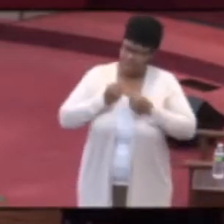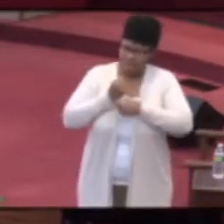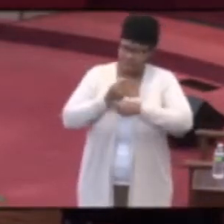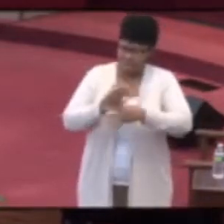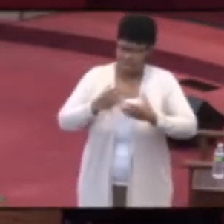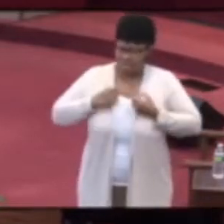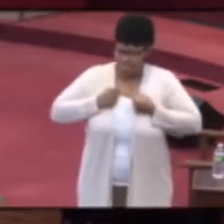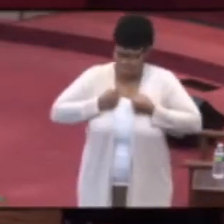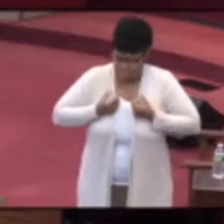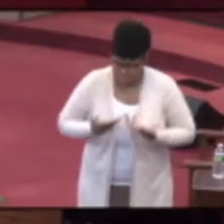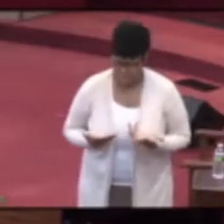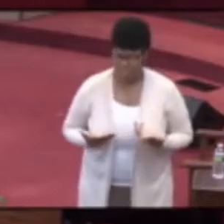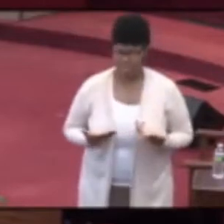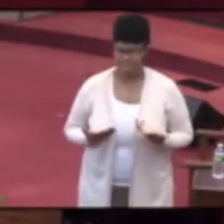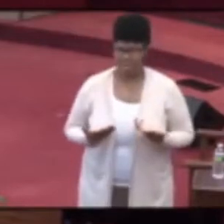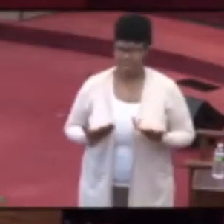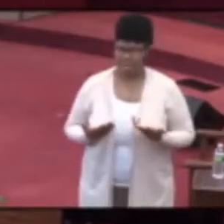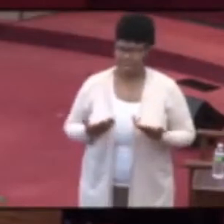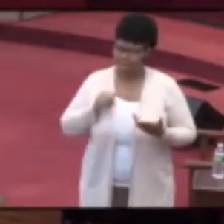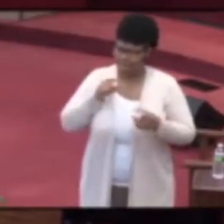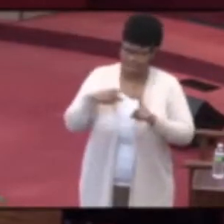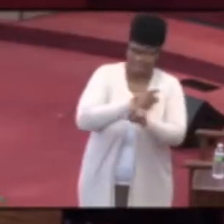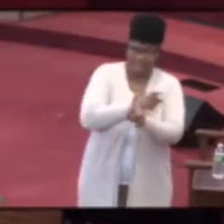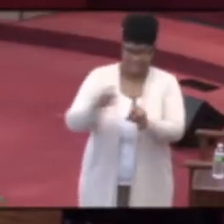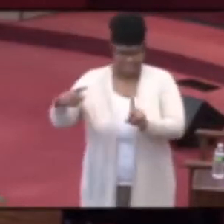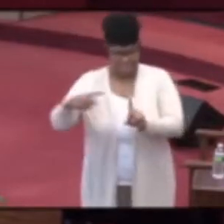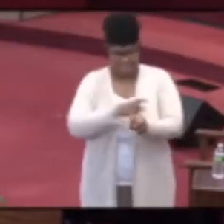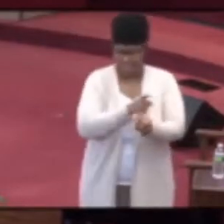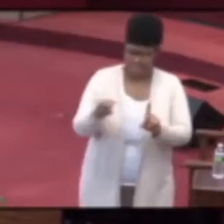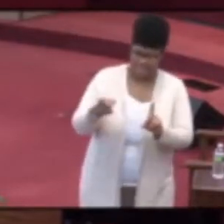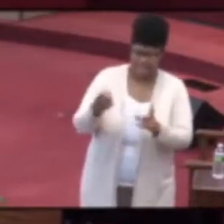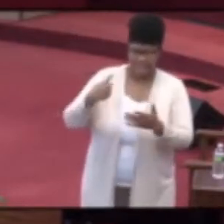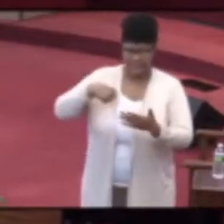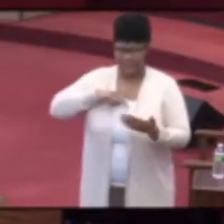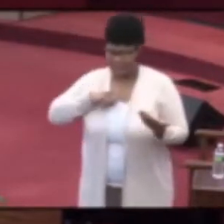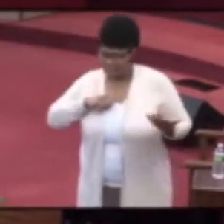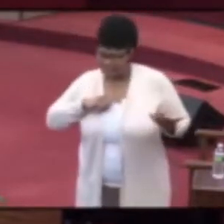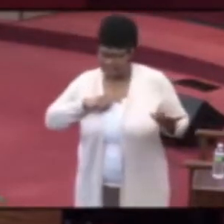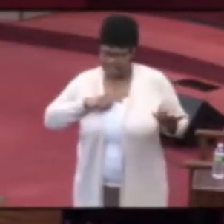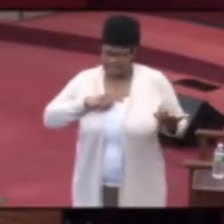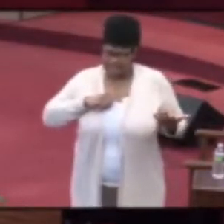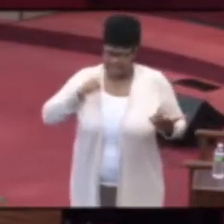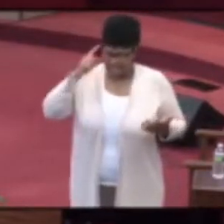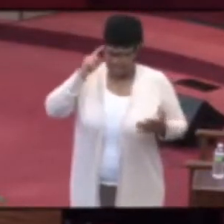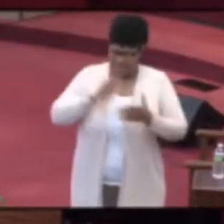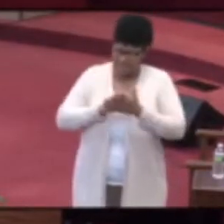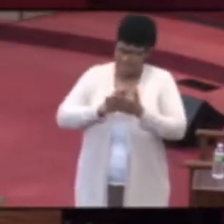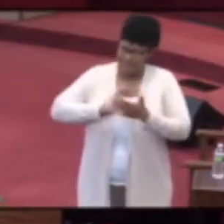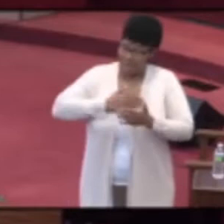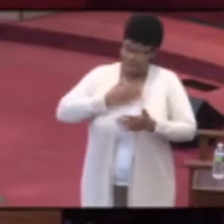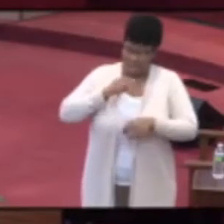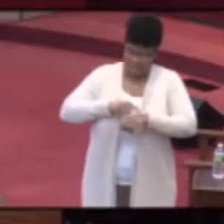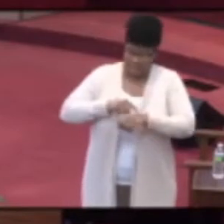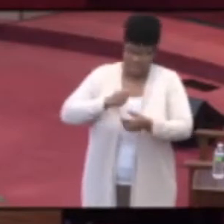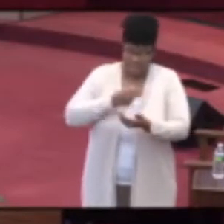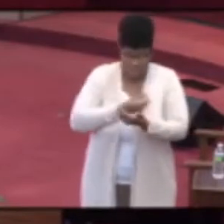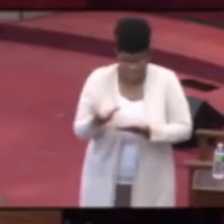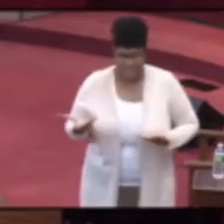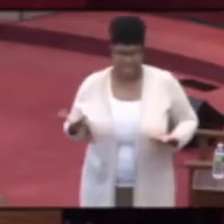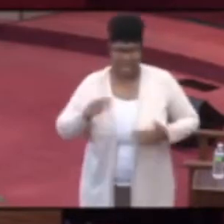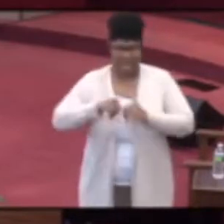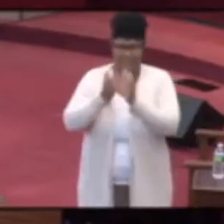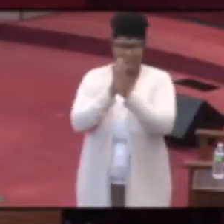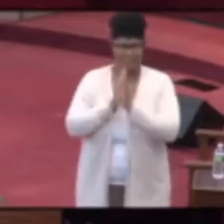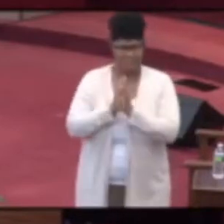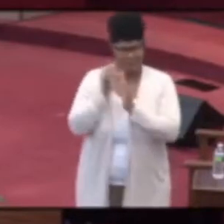and being detoured along paths that in our minds could best be interpreted as a complete waste of my time. How do you